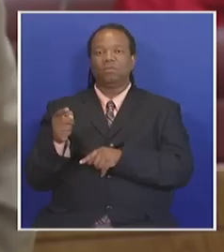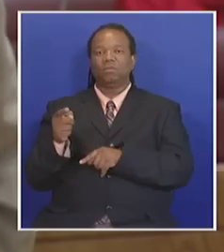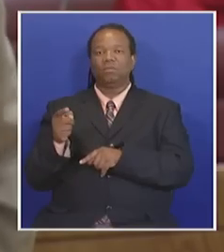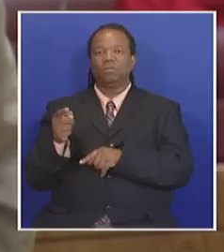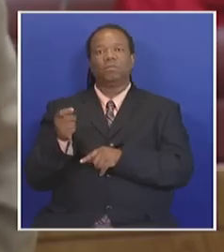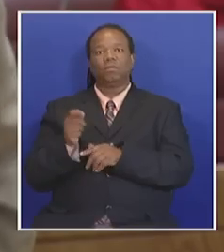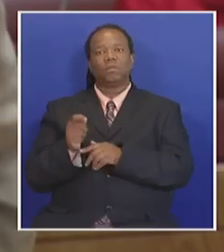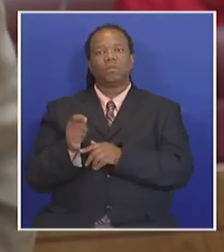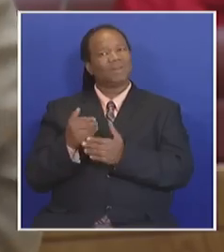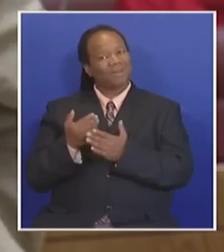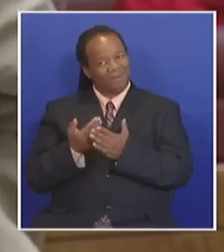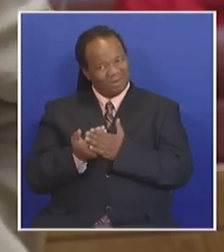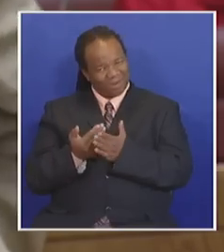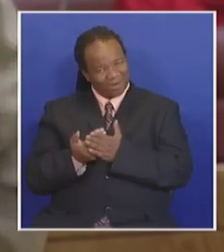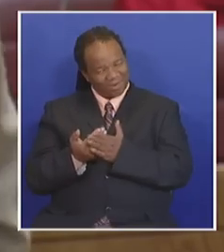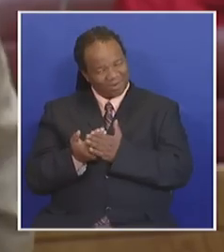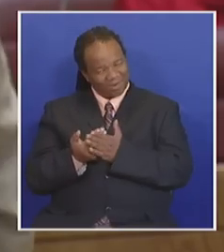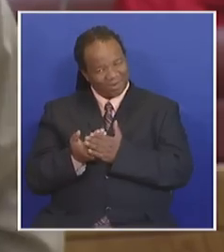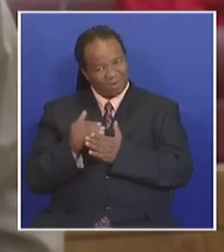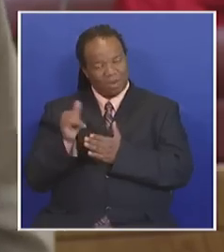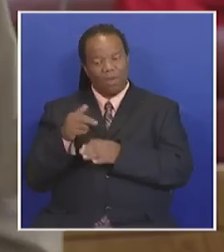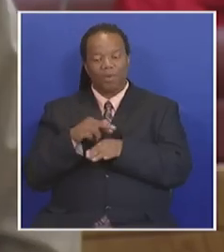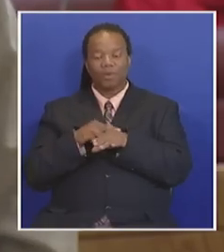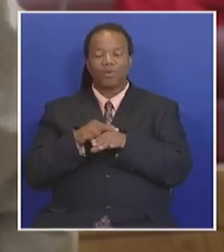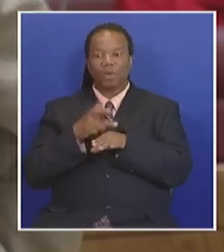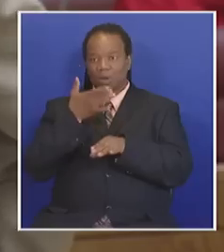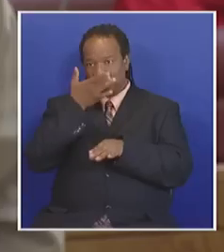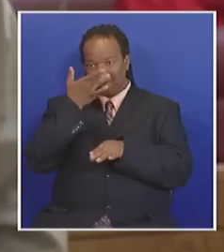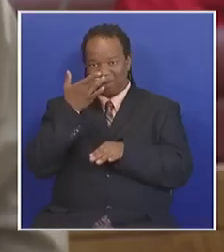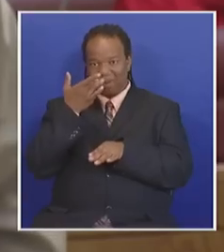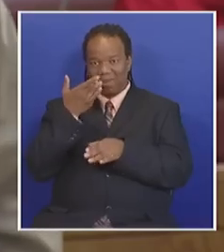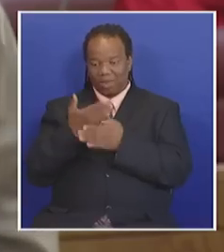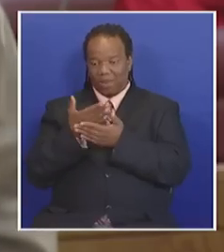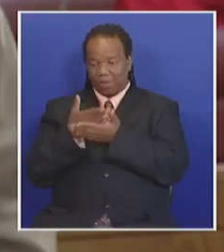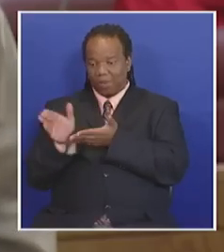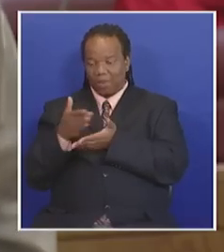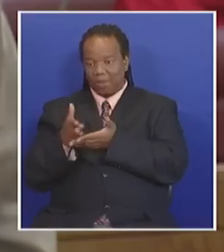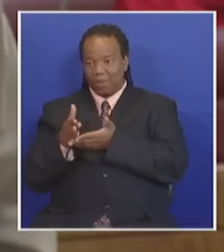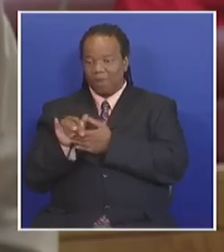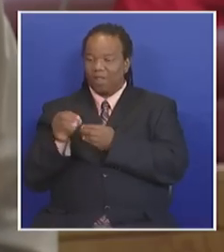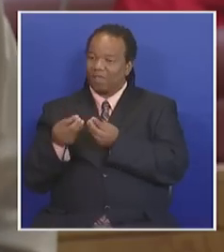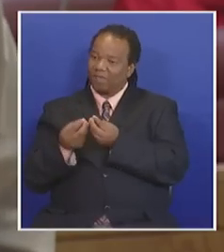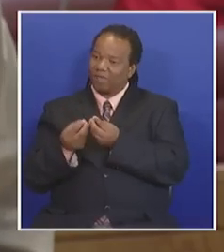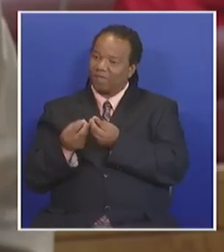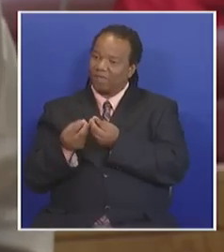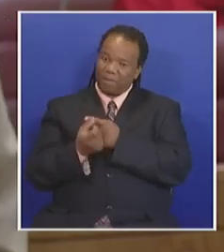these racial prejudices that are engulfing our country